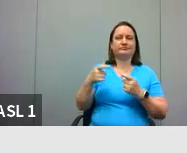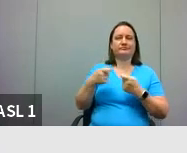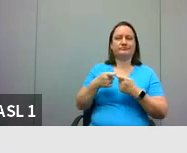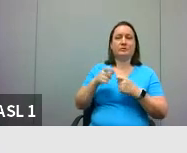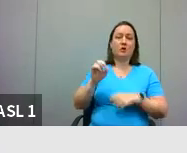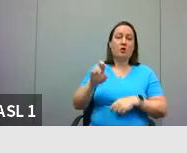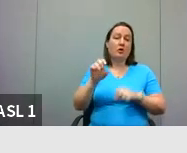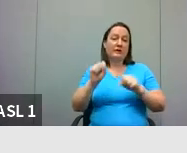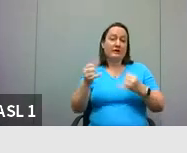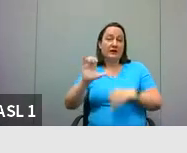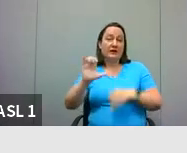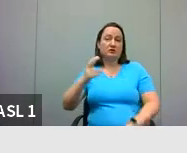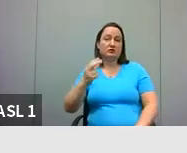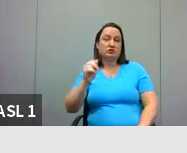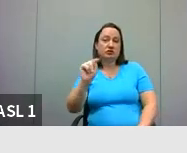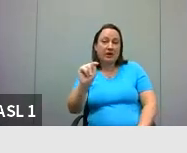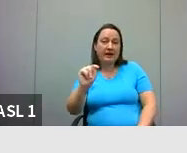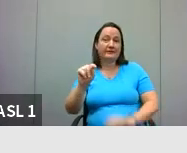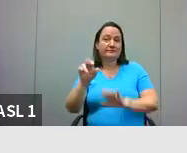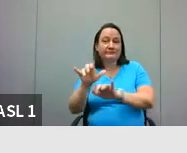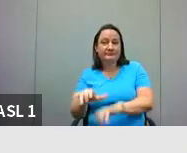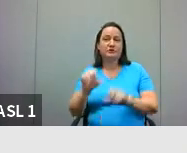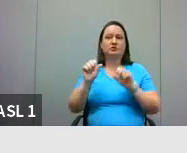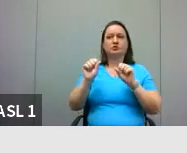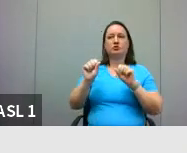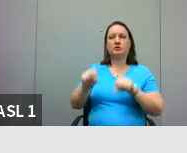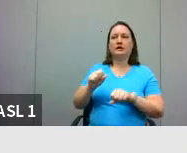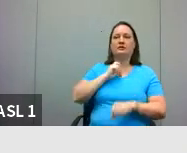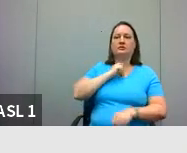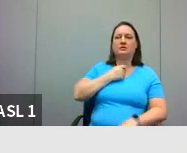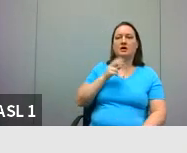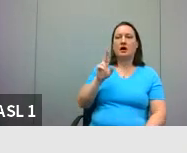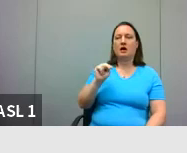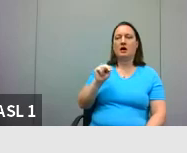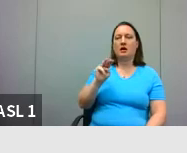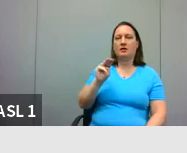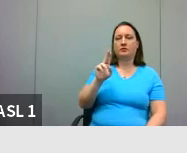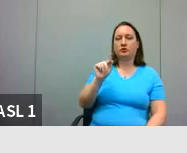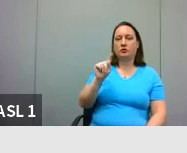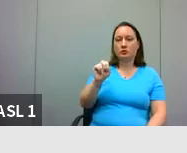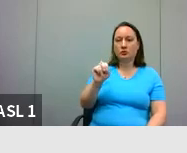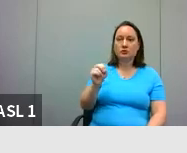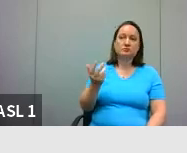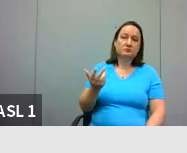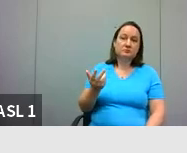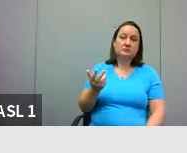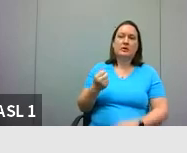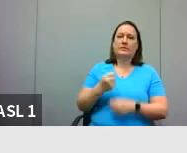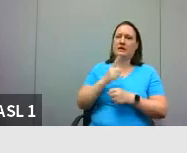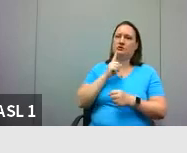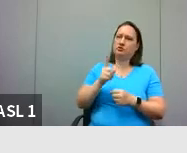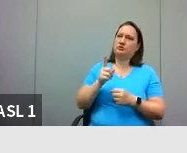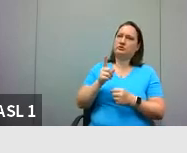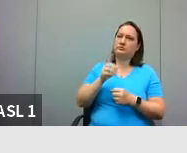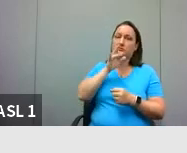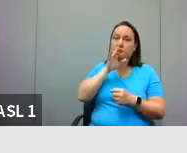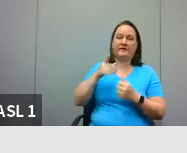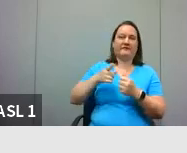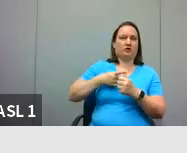can type into the chat, you can unmute yourself. Just make sure that you state your name before